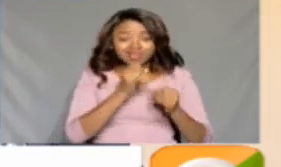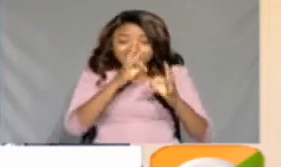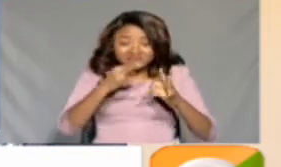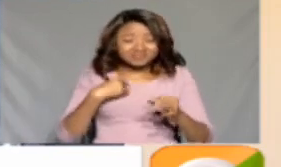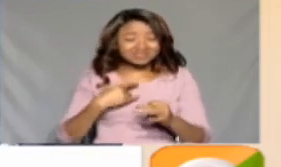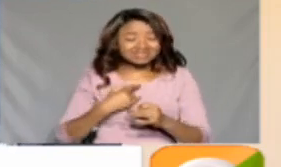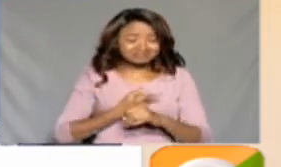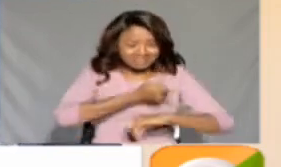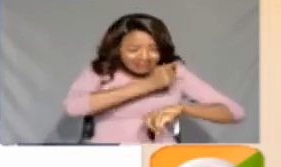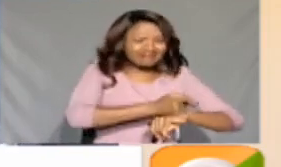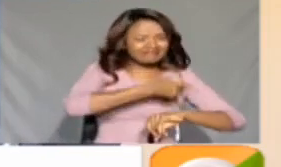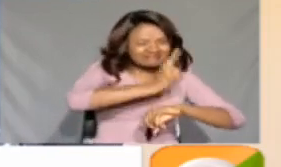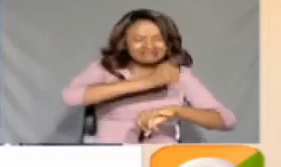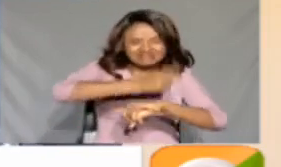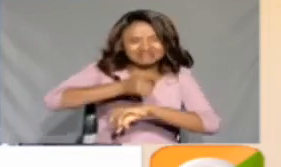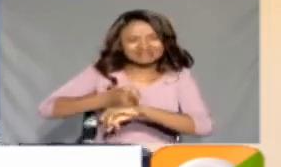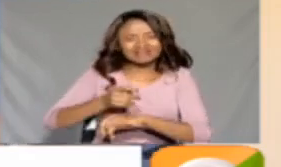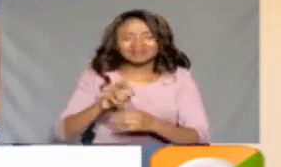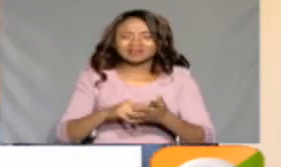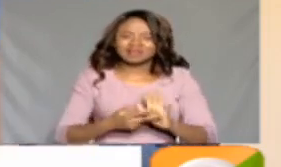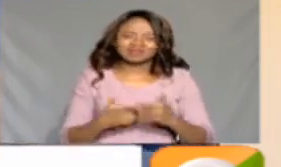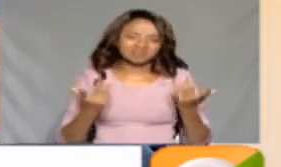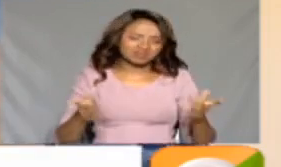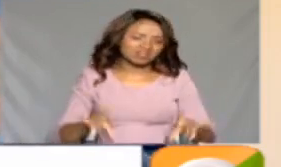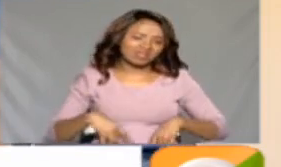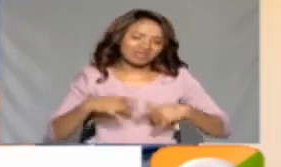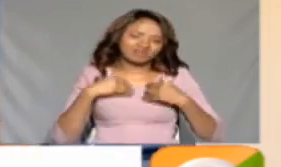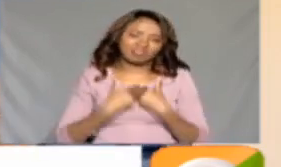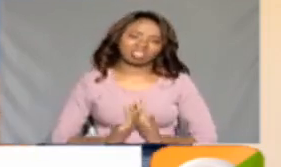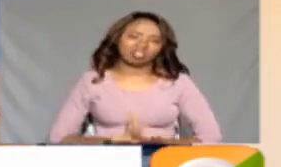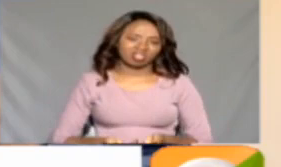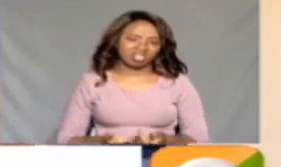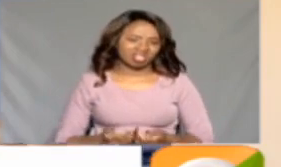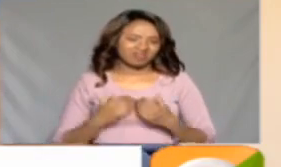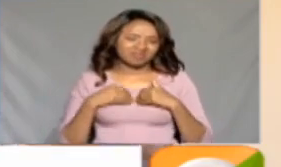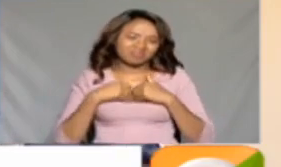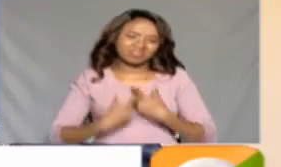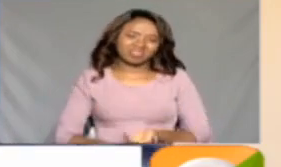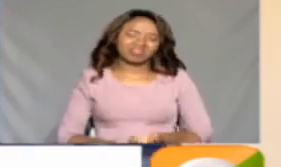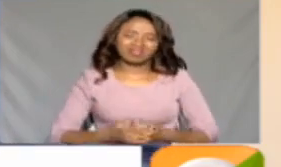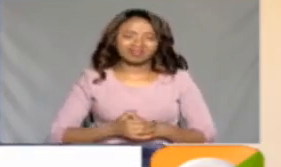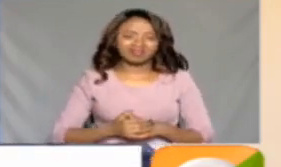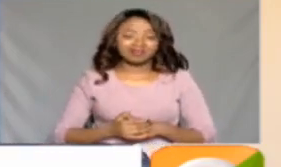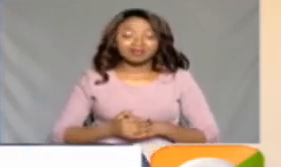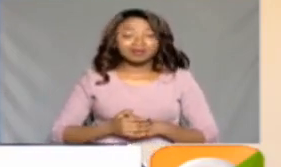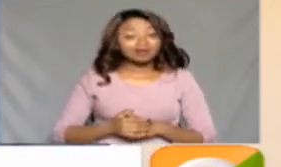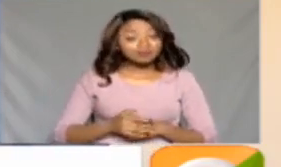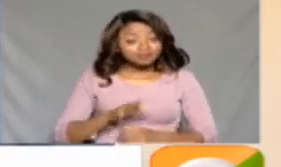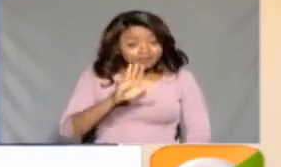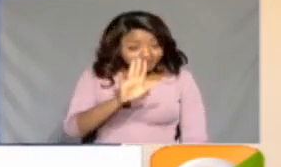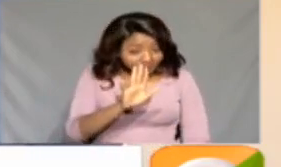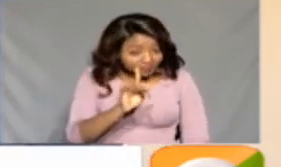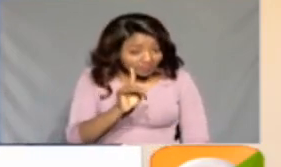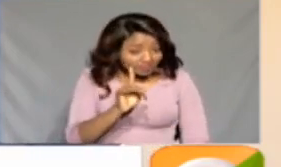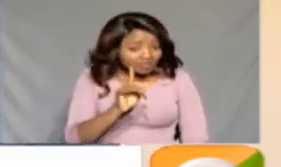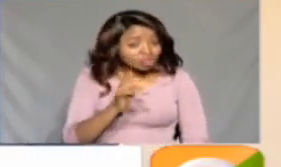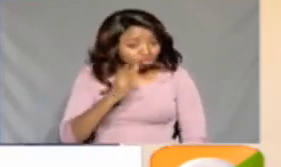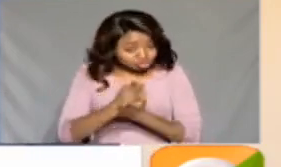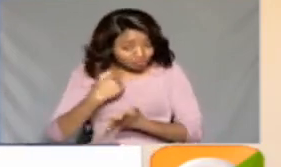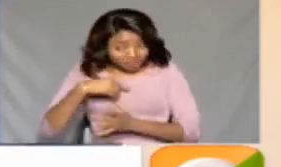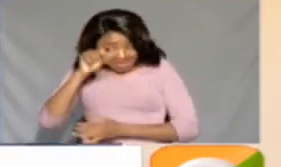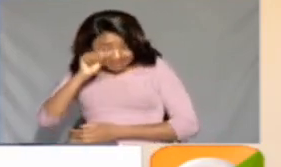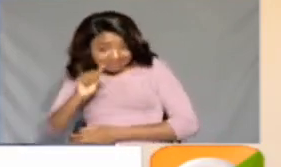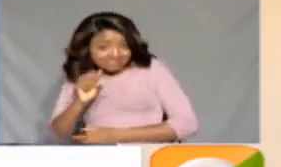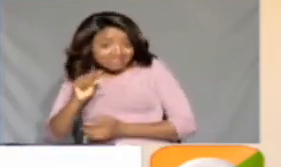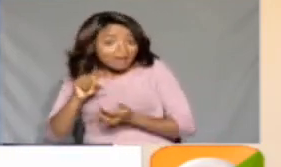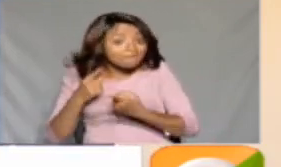spend my time dealing with that, I'll have no life. At this particular moment in time. It's your job. Yeah, no. As the Secretary General. Yeah, I'm the Secretary General of the party. But